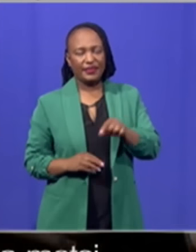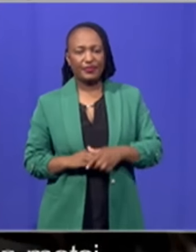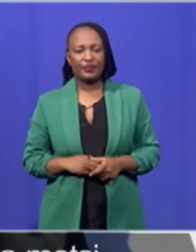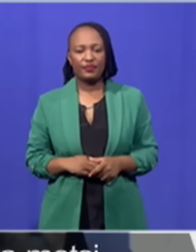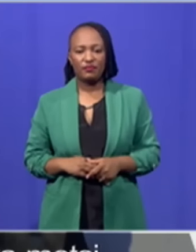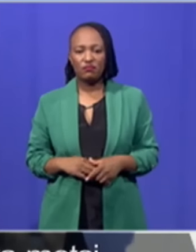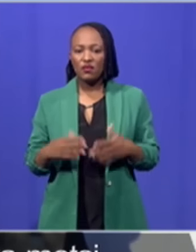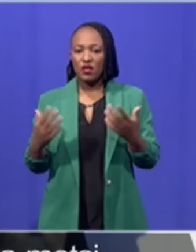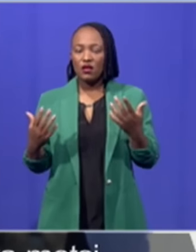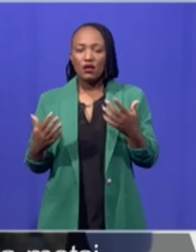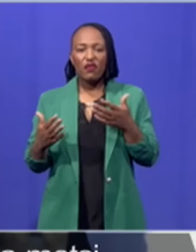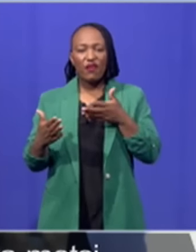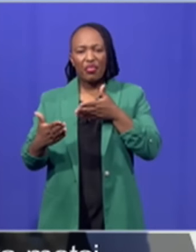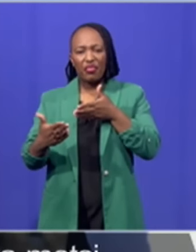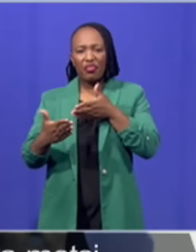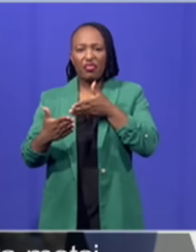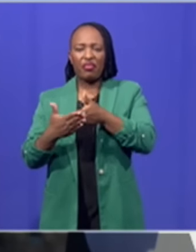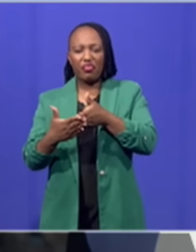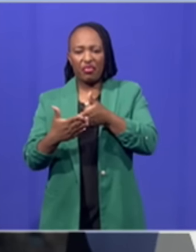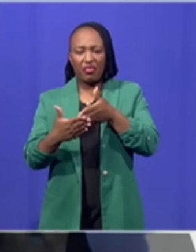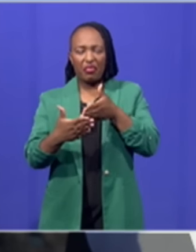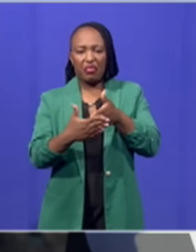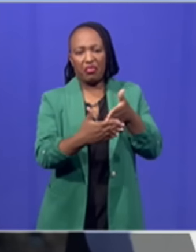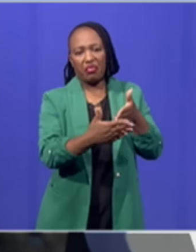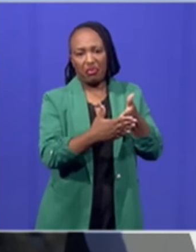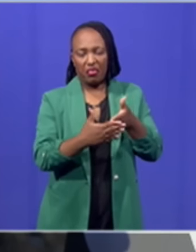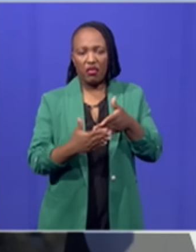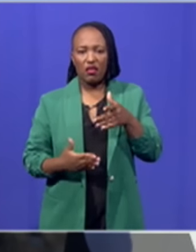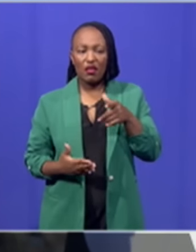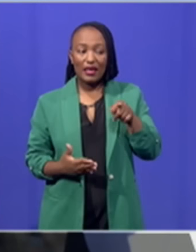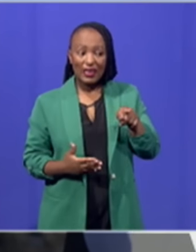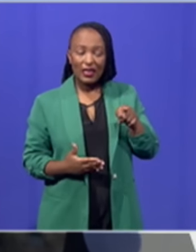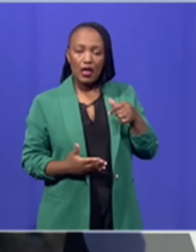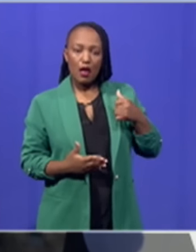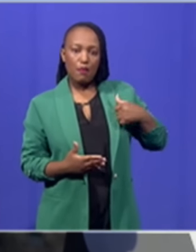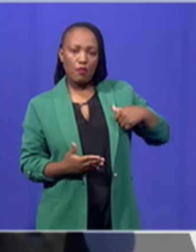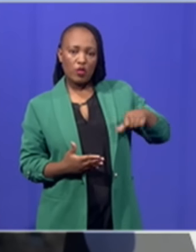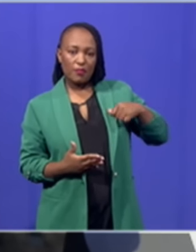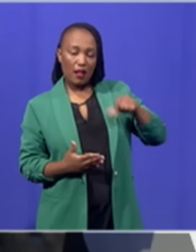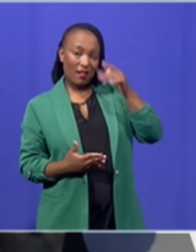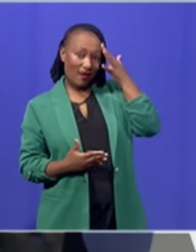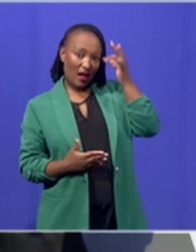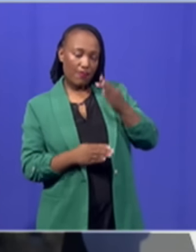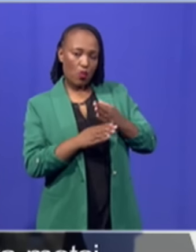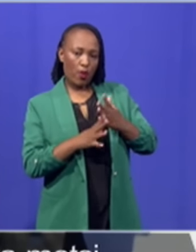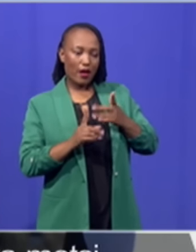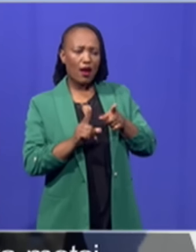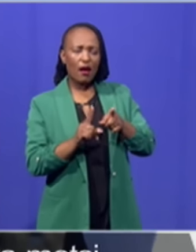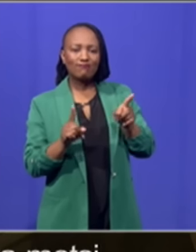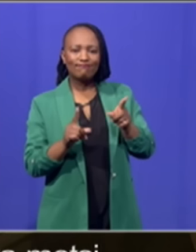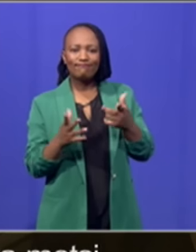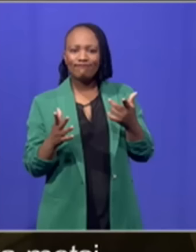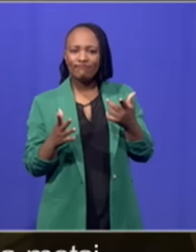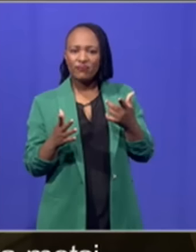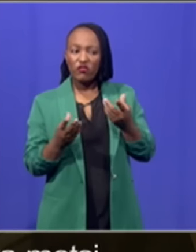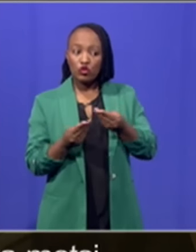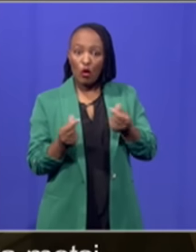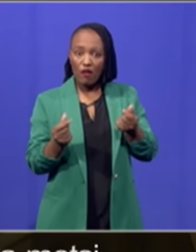it's officials, because instead of making sure that they are implementing those resolutions, it will take